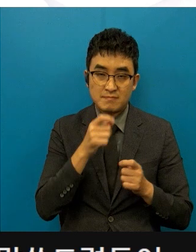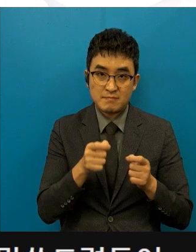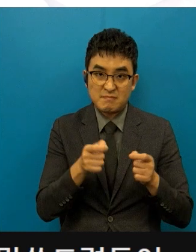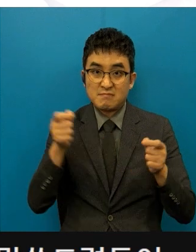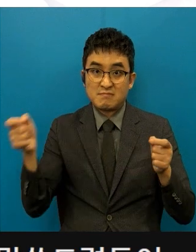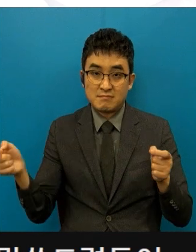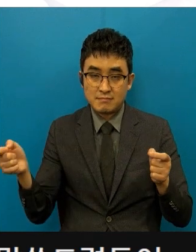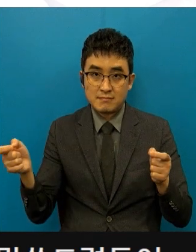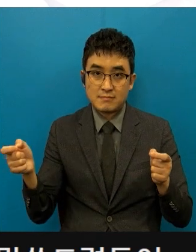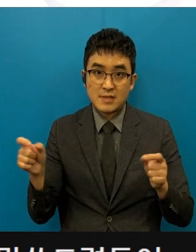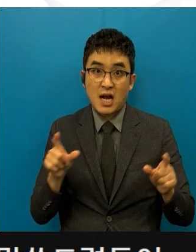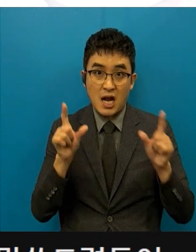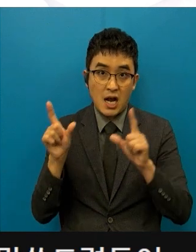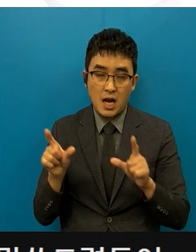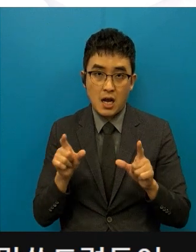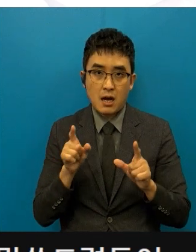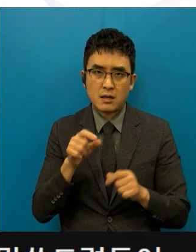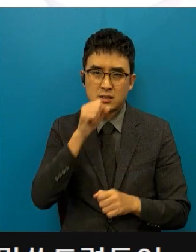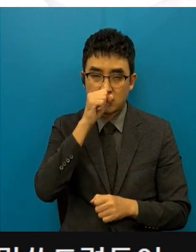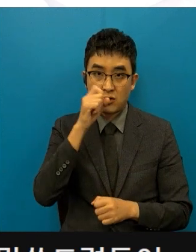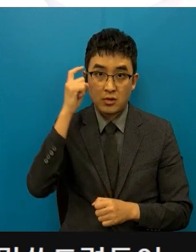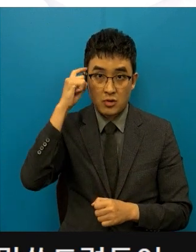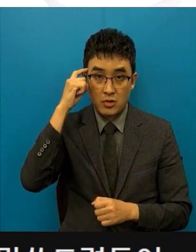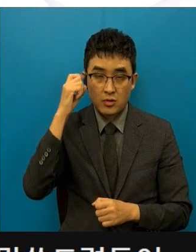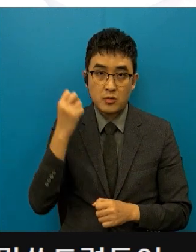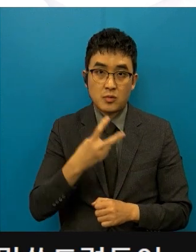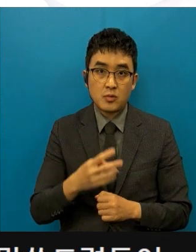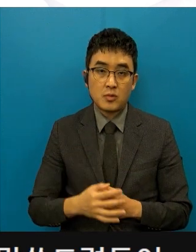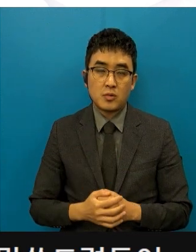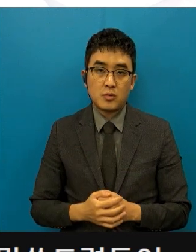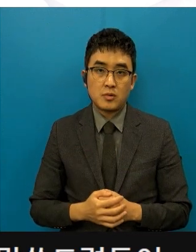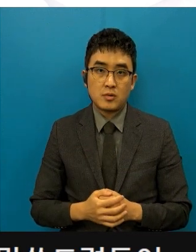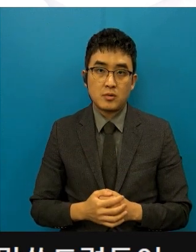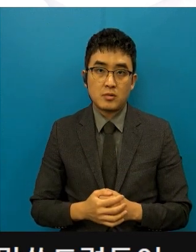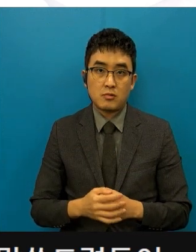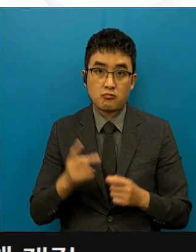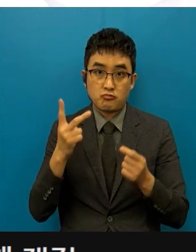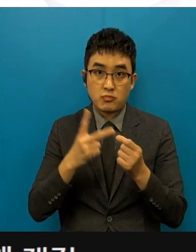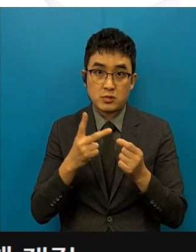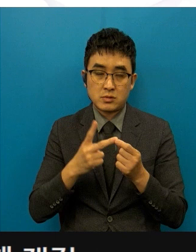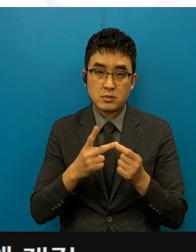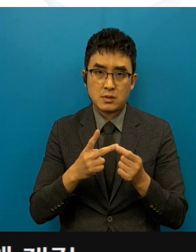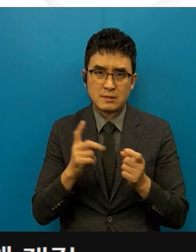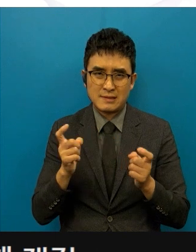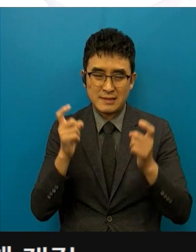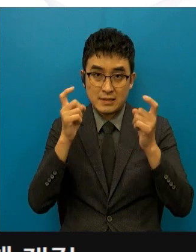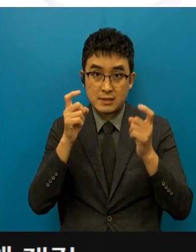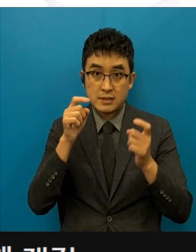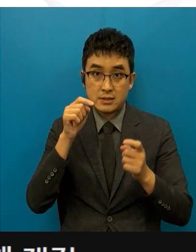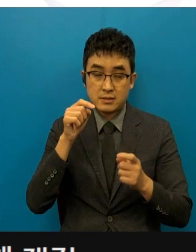second issue was the activation of hospice service following the end-of-life decisions.